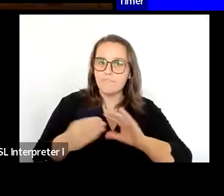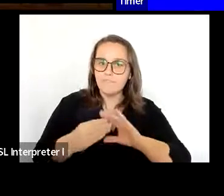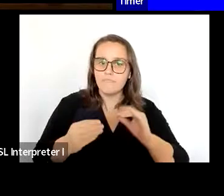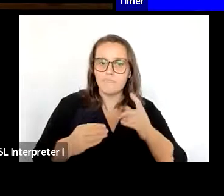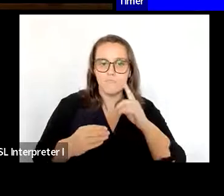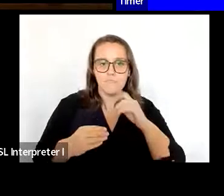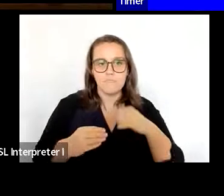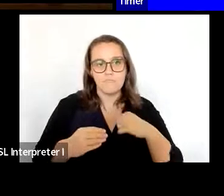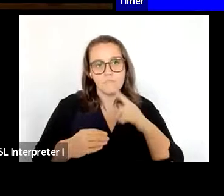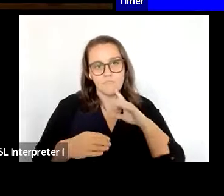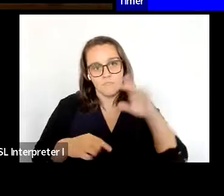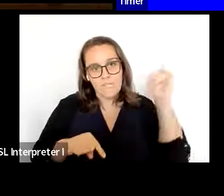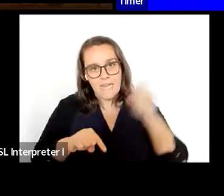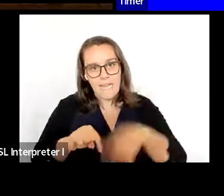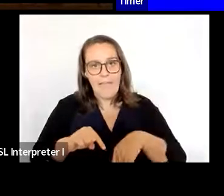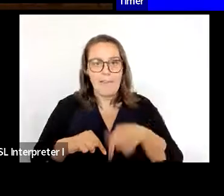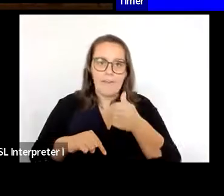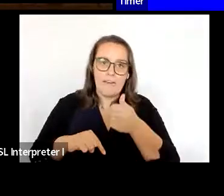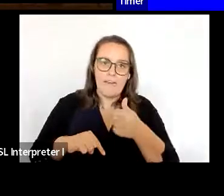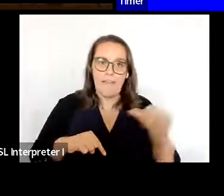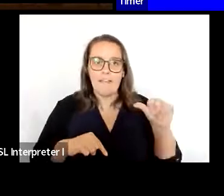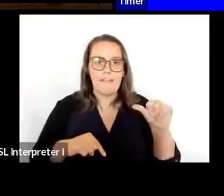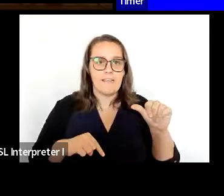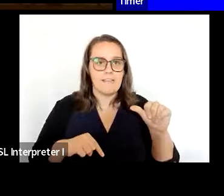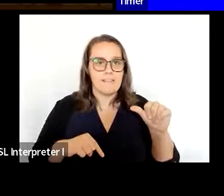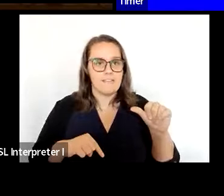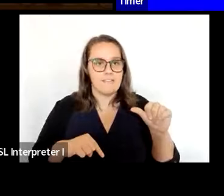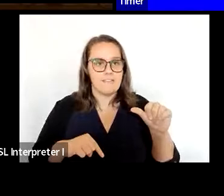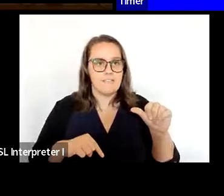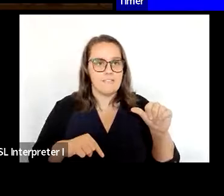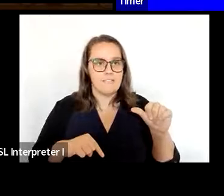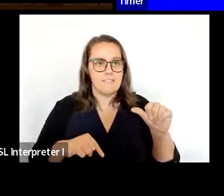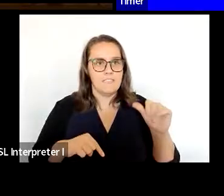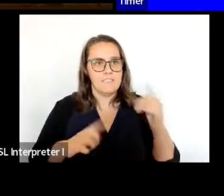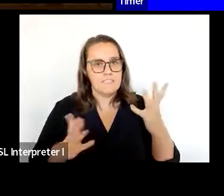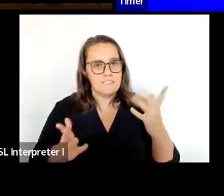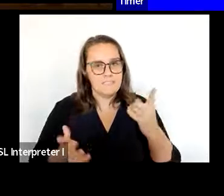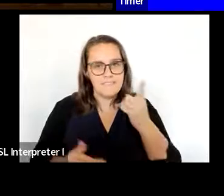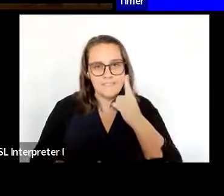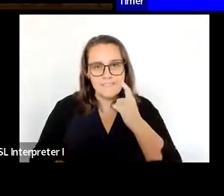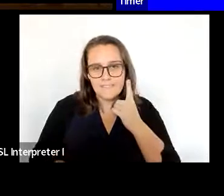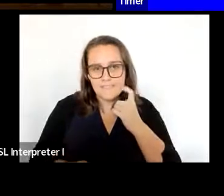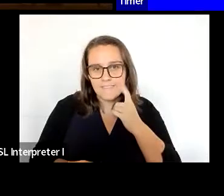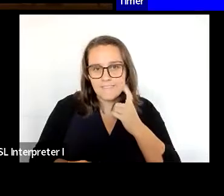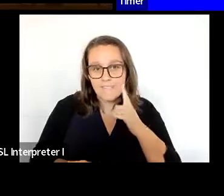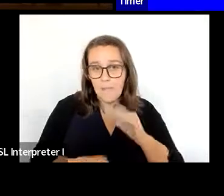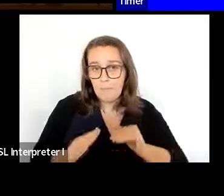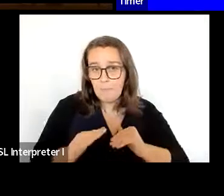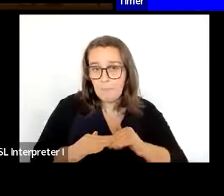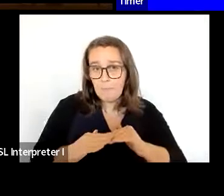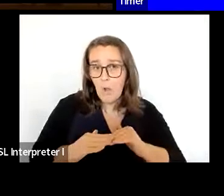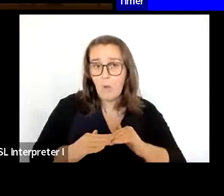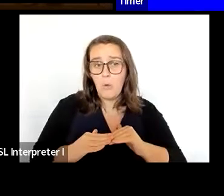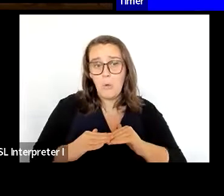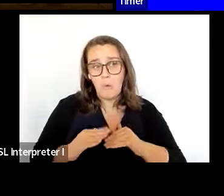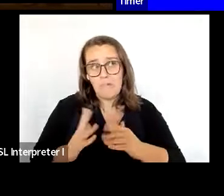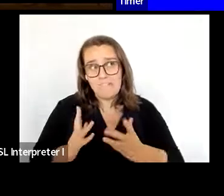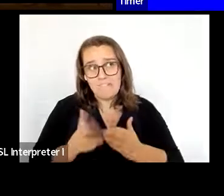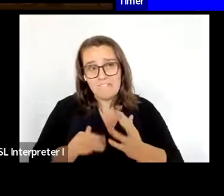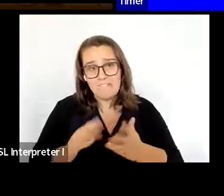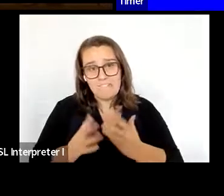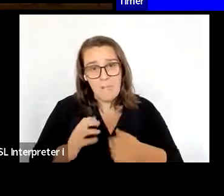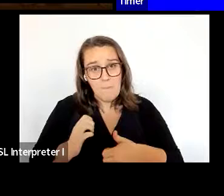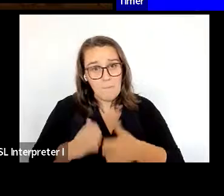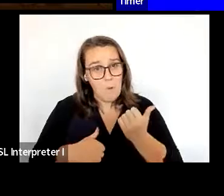red at any traffic light. But I suspect that at most, given what they've already found